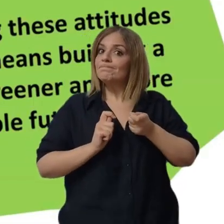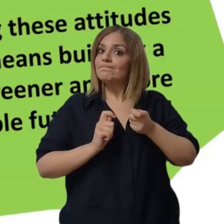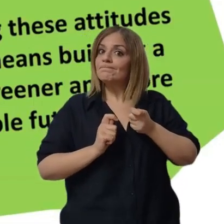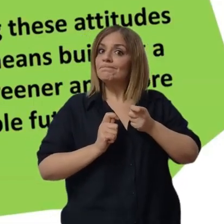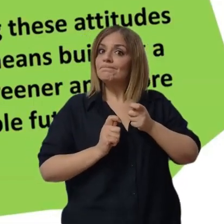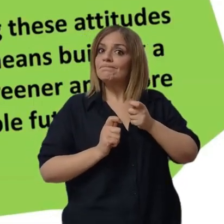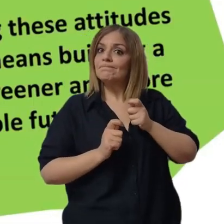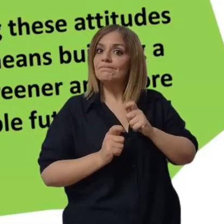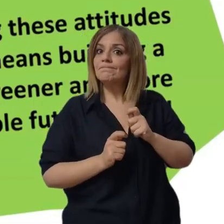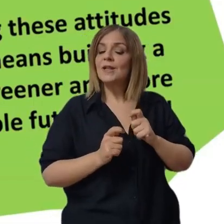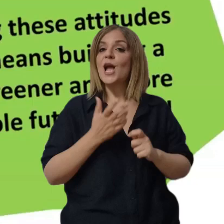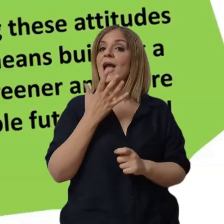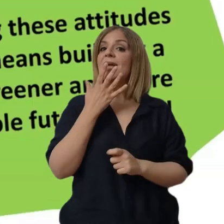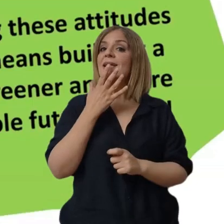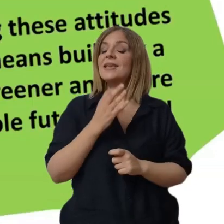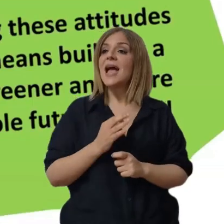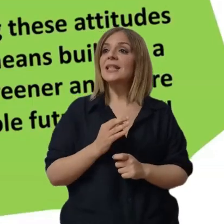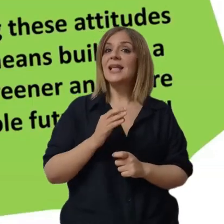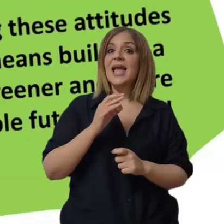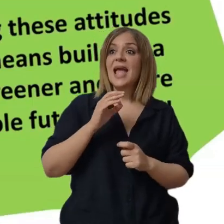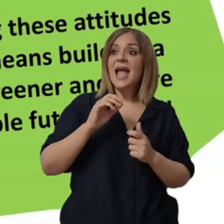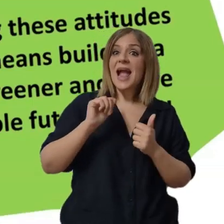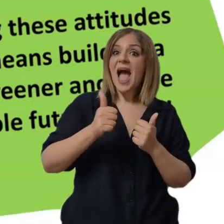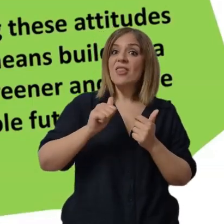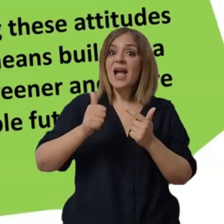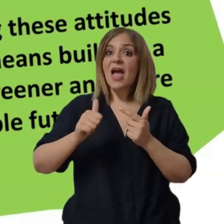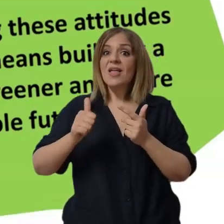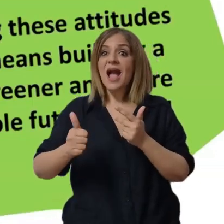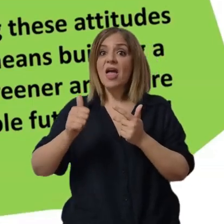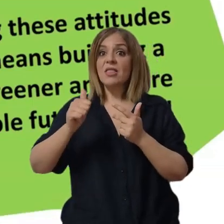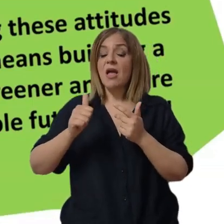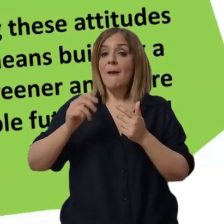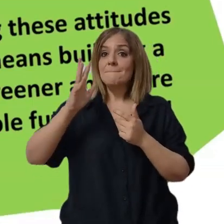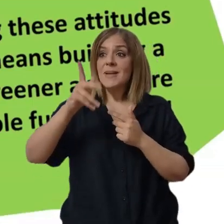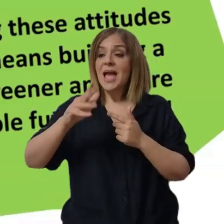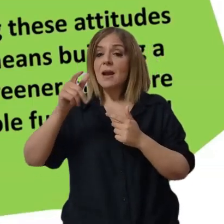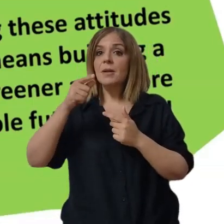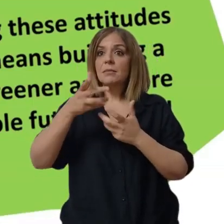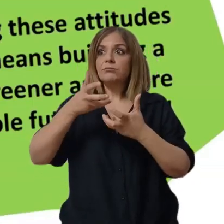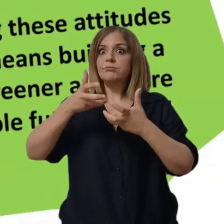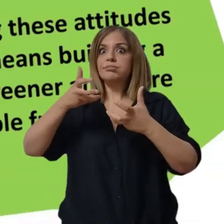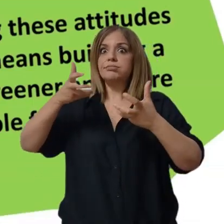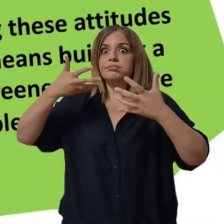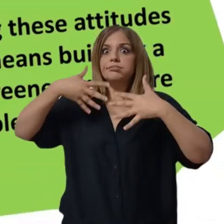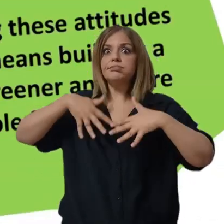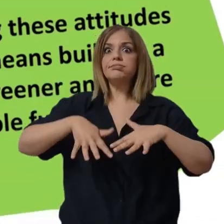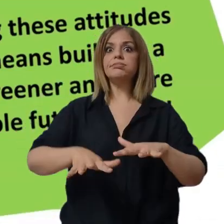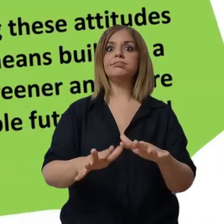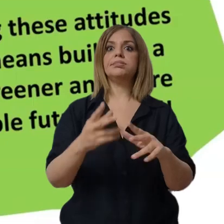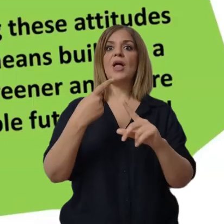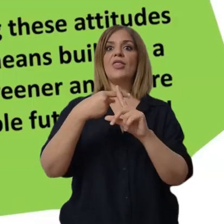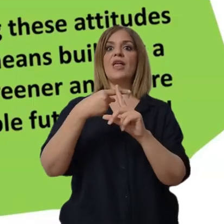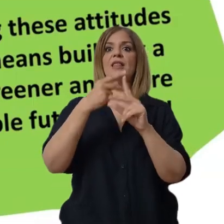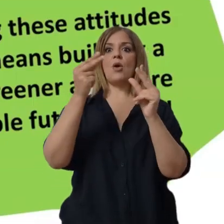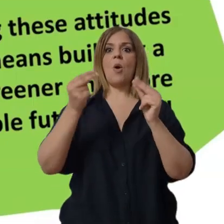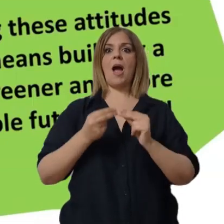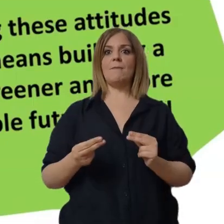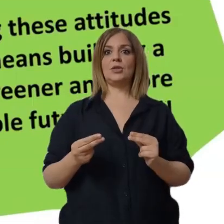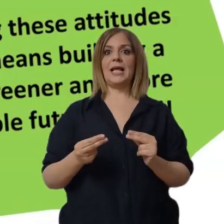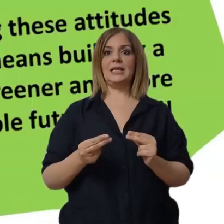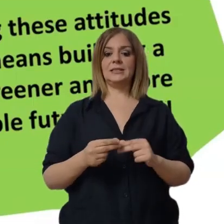because each little step can make a big effect over time.